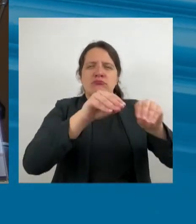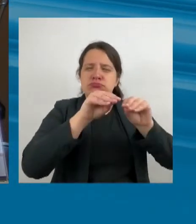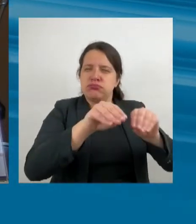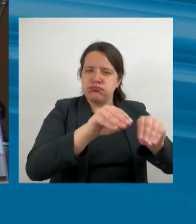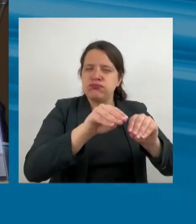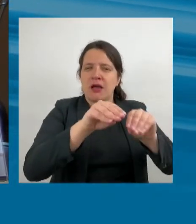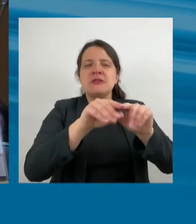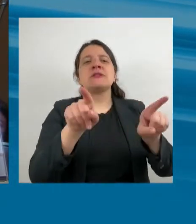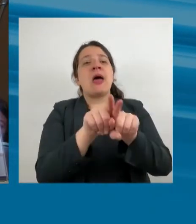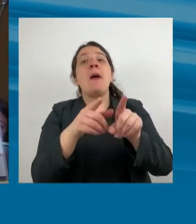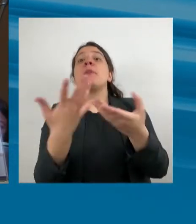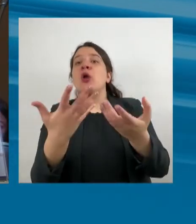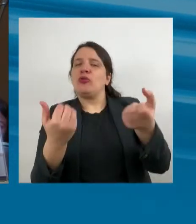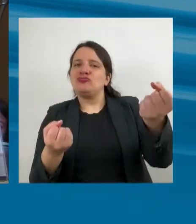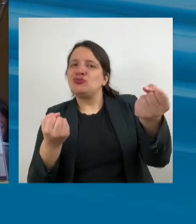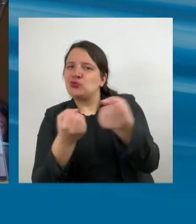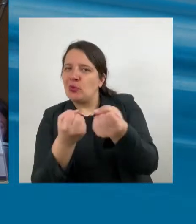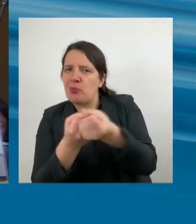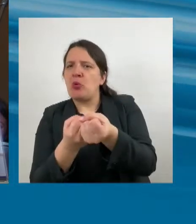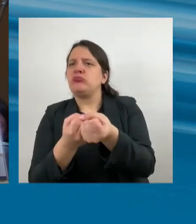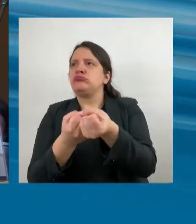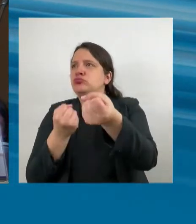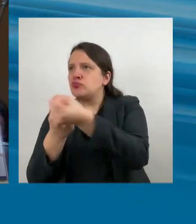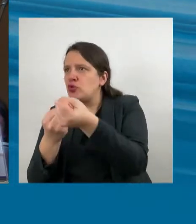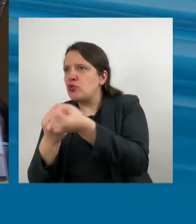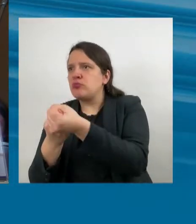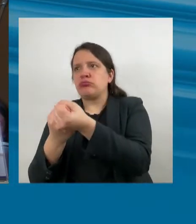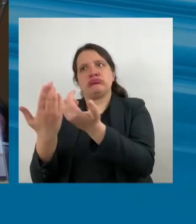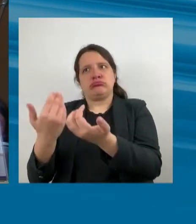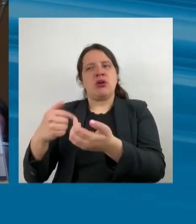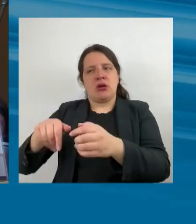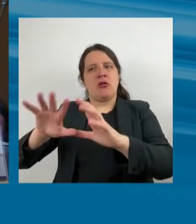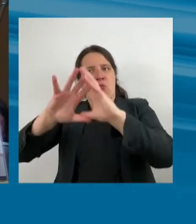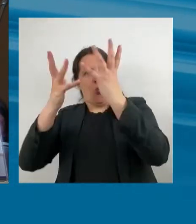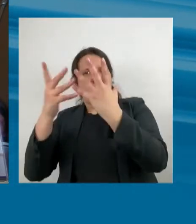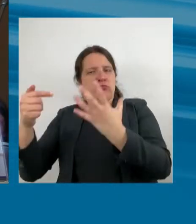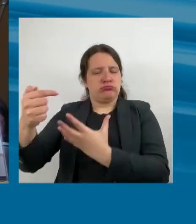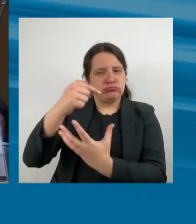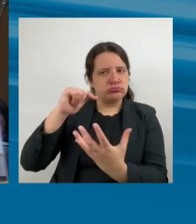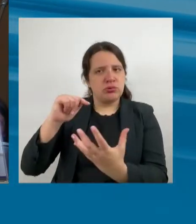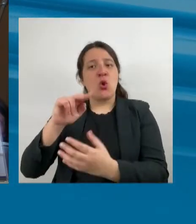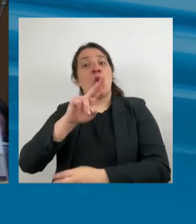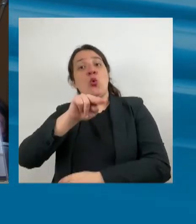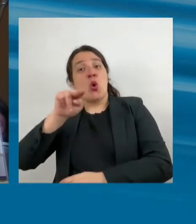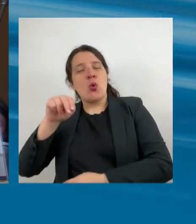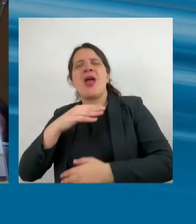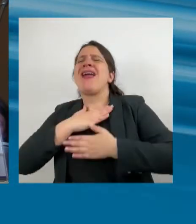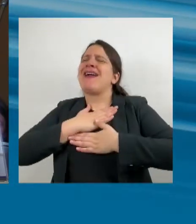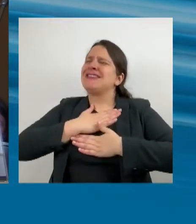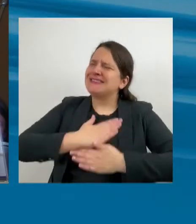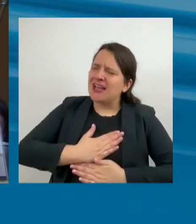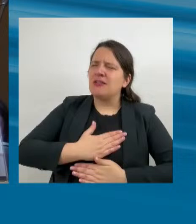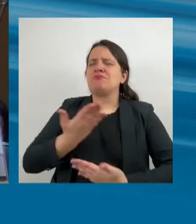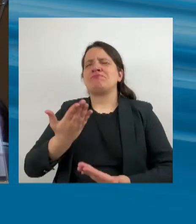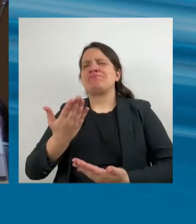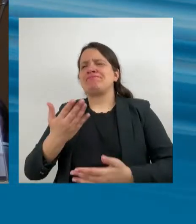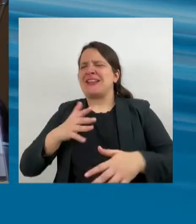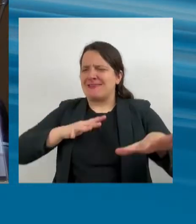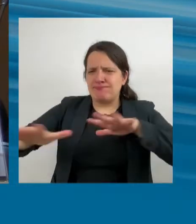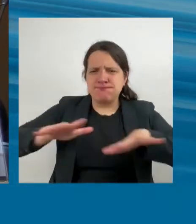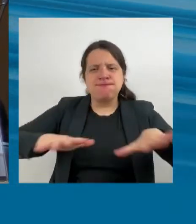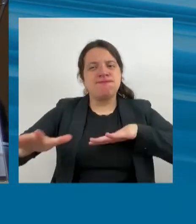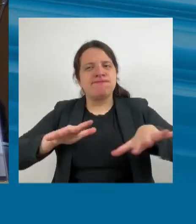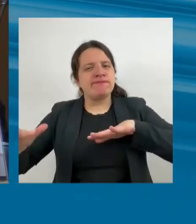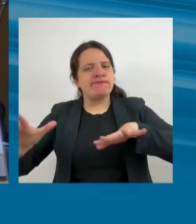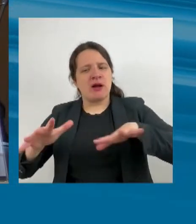Norway shares a common interest with Latin America and the Caribbean in mobilizing resources to accelerate the implementation of the SDGs.